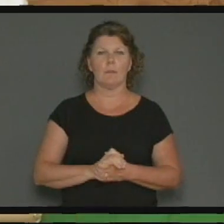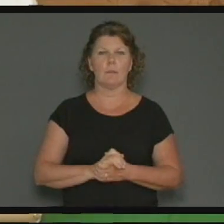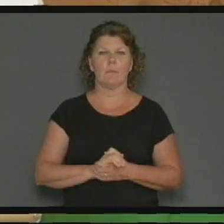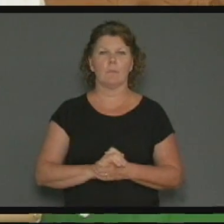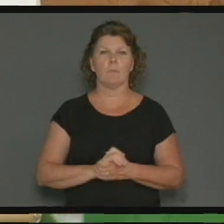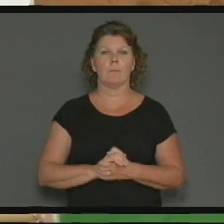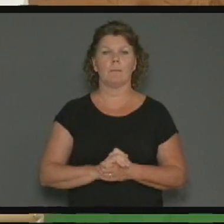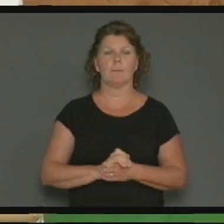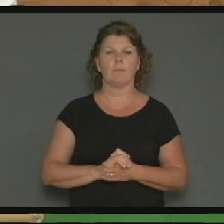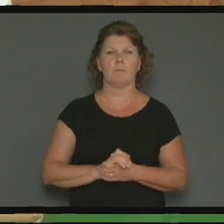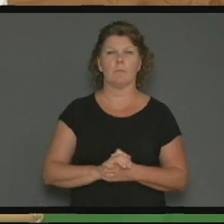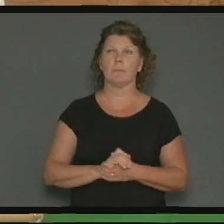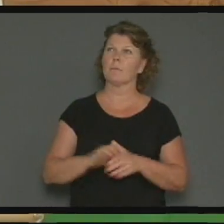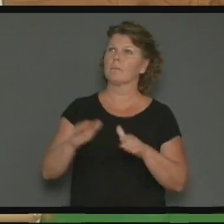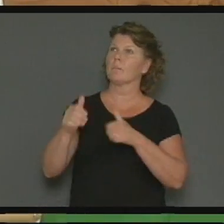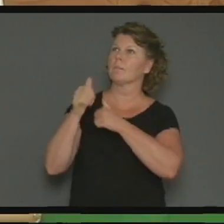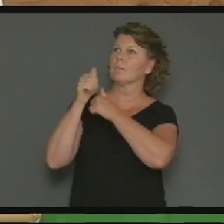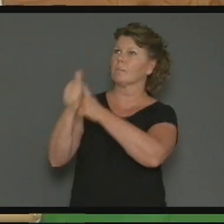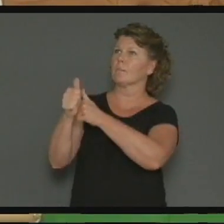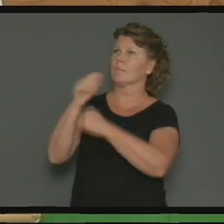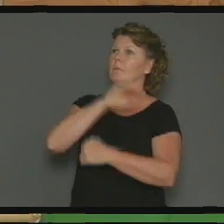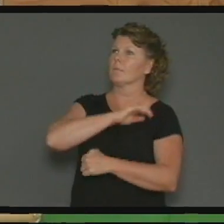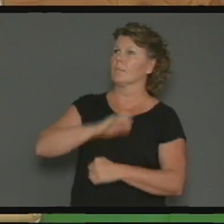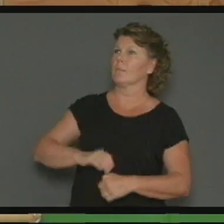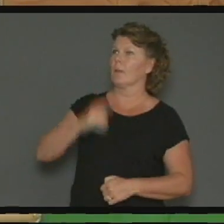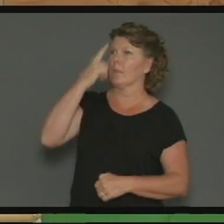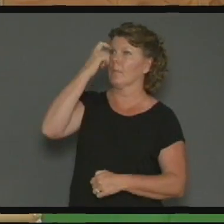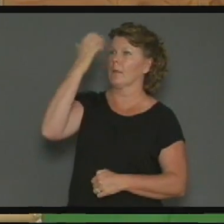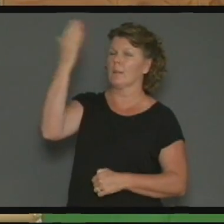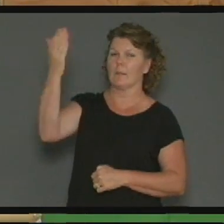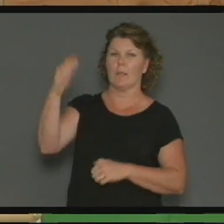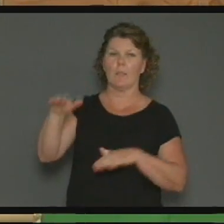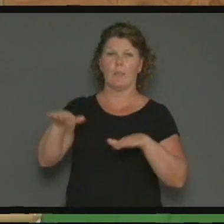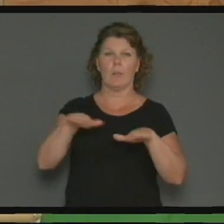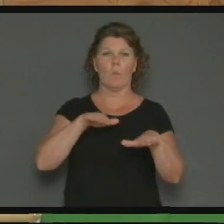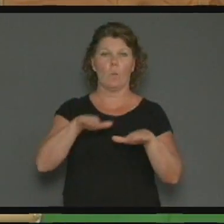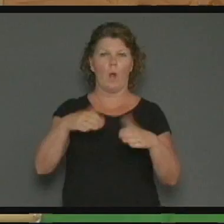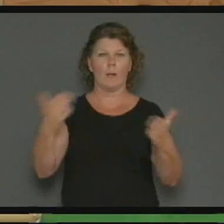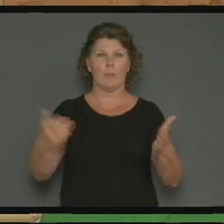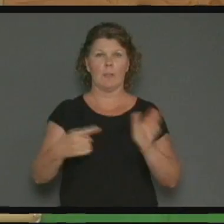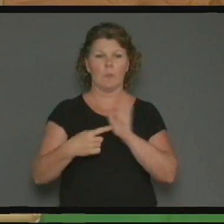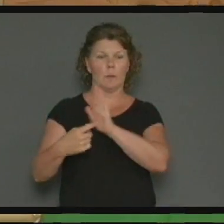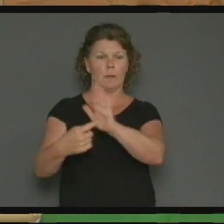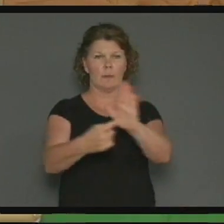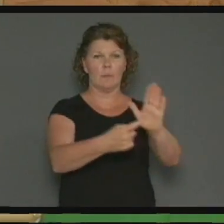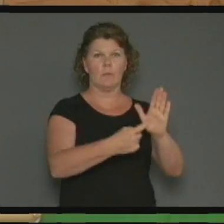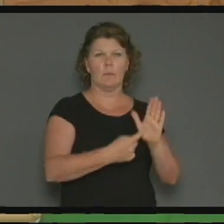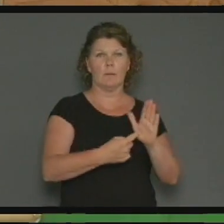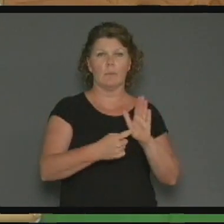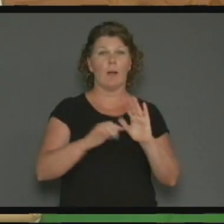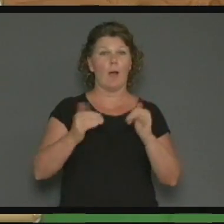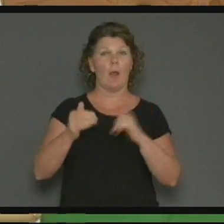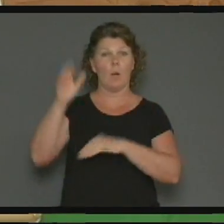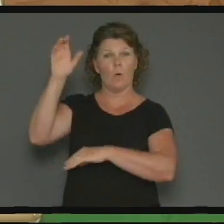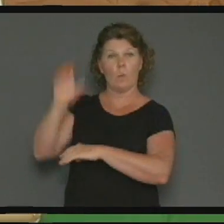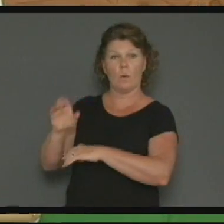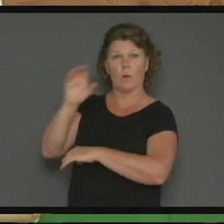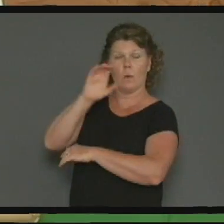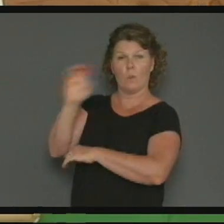We walk in Christ because Jesus walked the walk in the way of the cross for